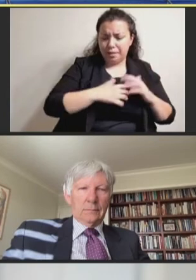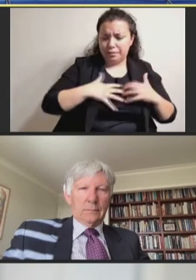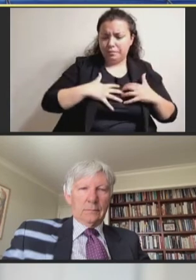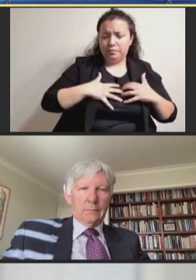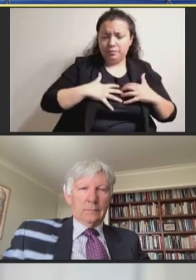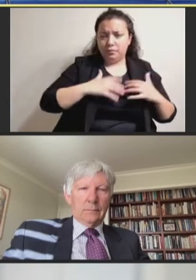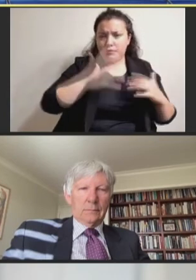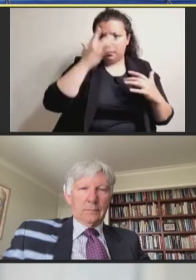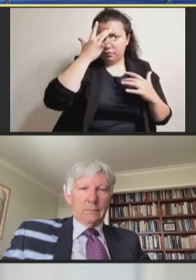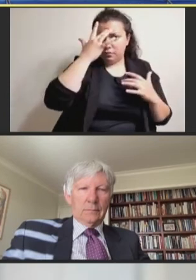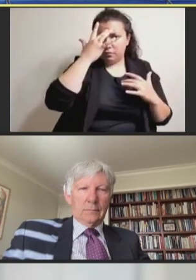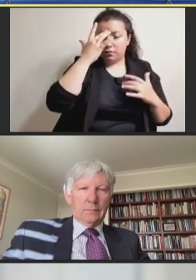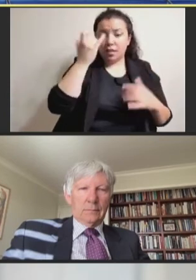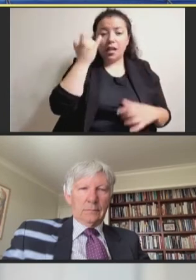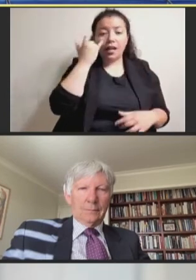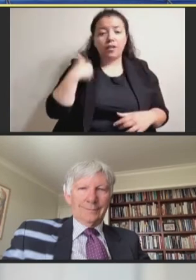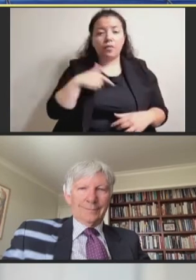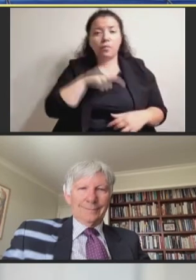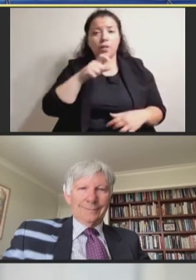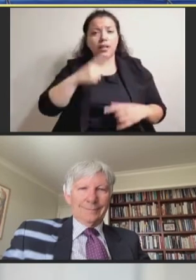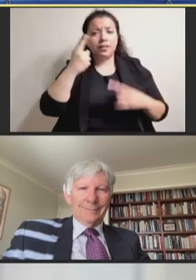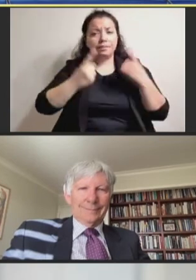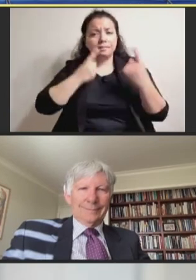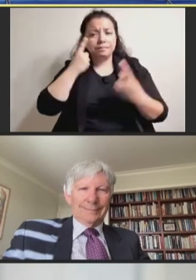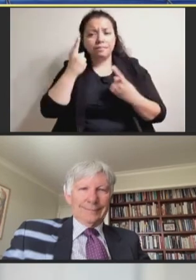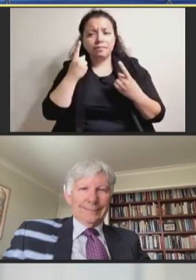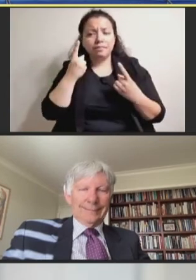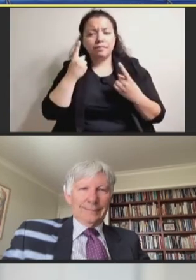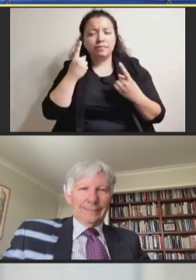time we need to worry about how people